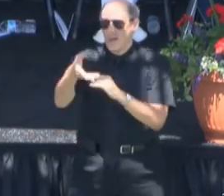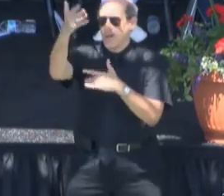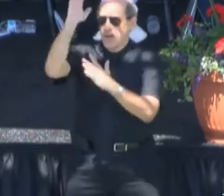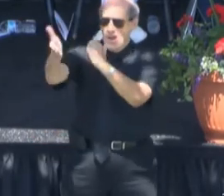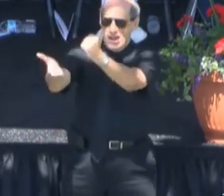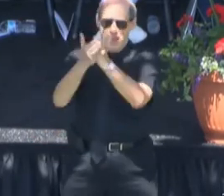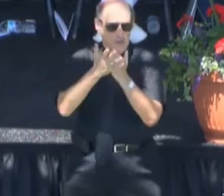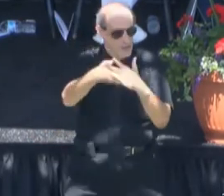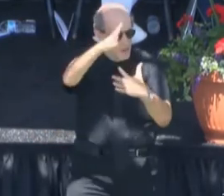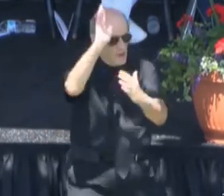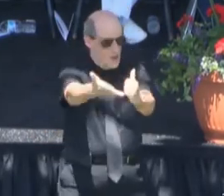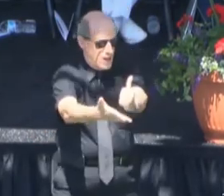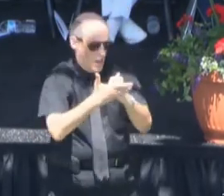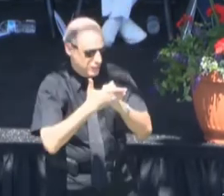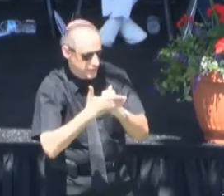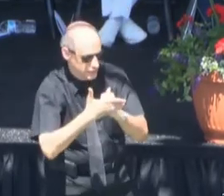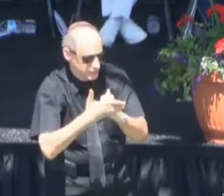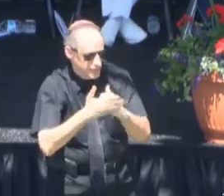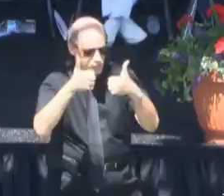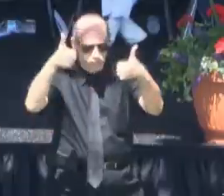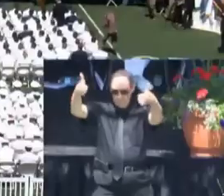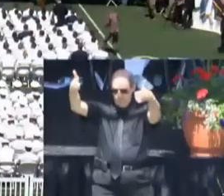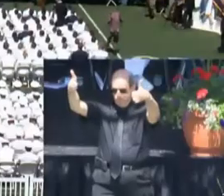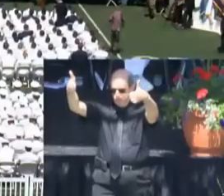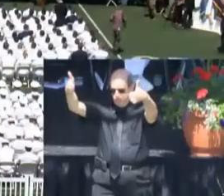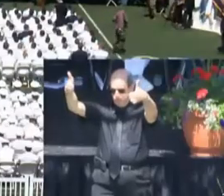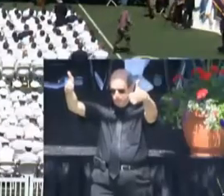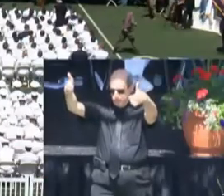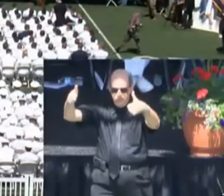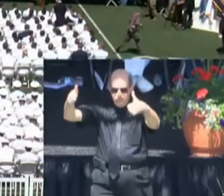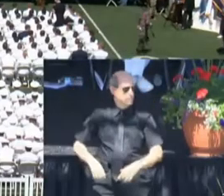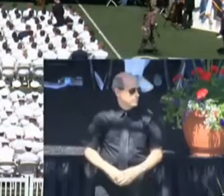So help me God. Hua.